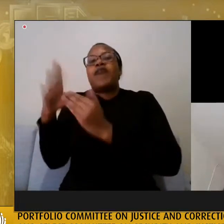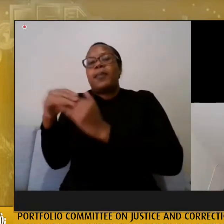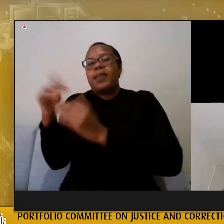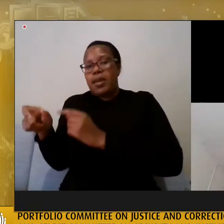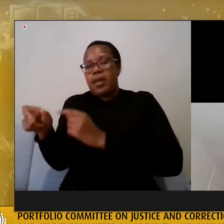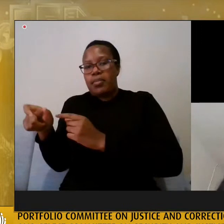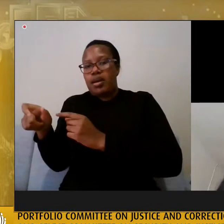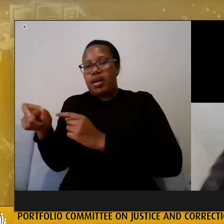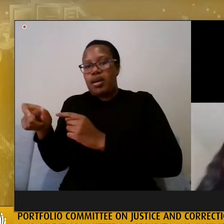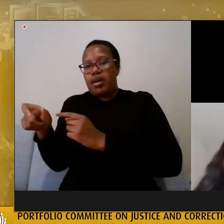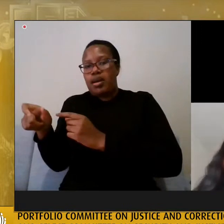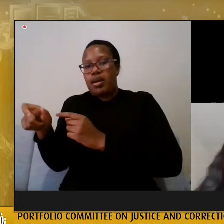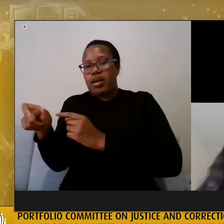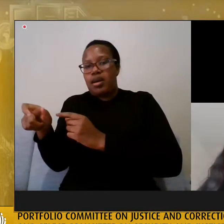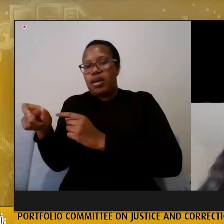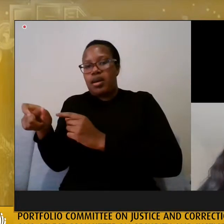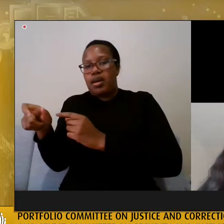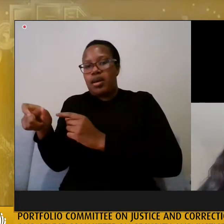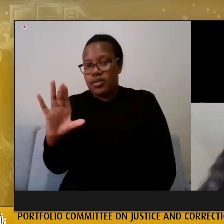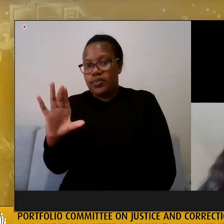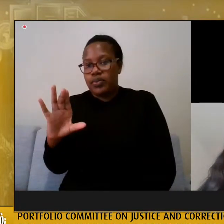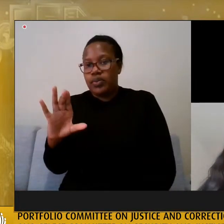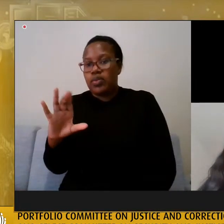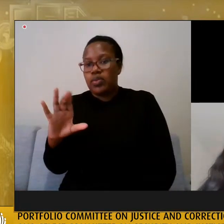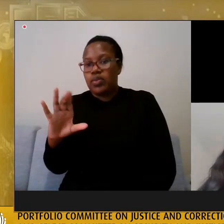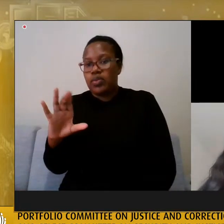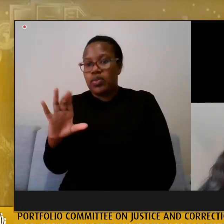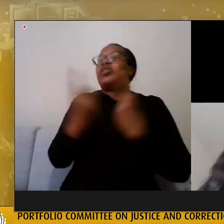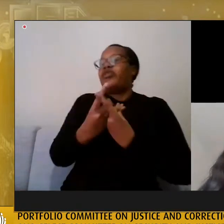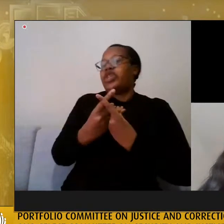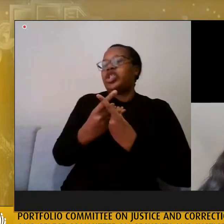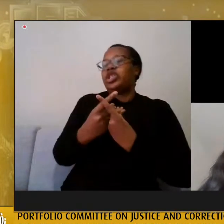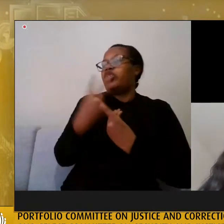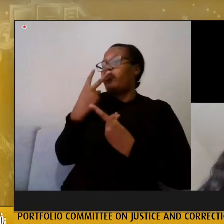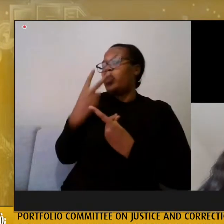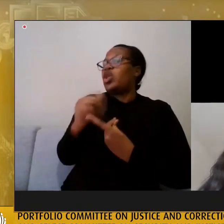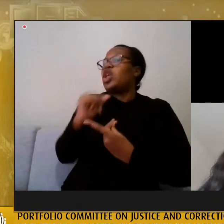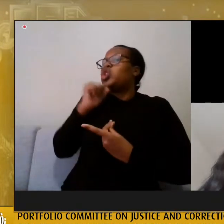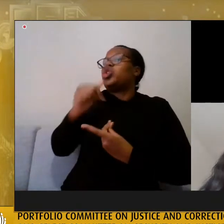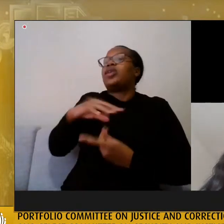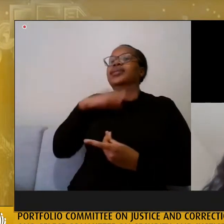occasion, the Ethics Division was of the view that there is no sufficient